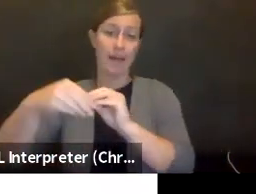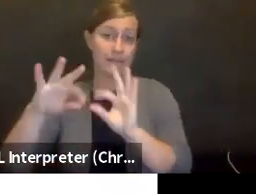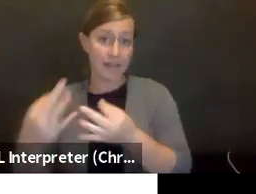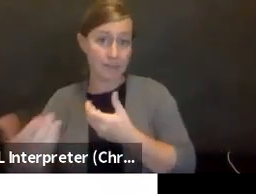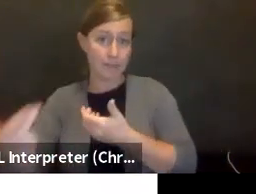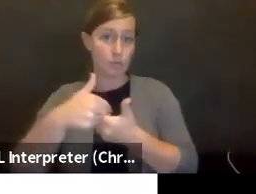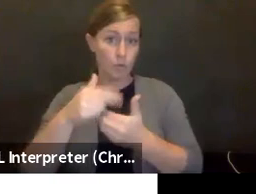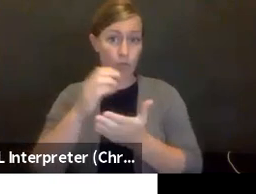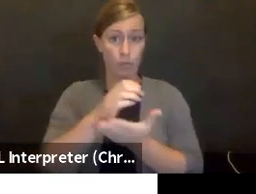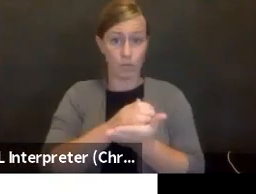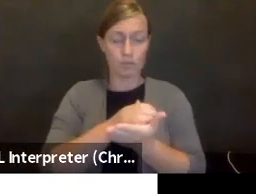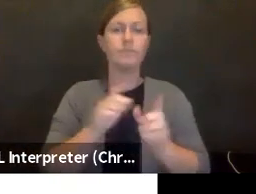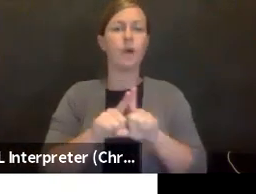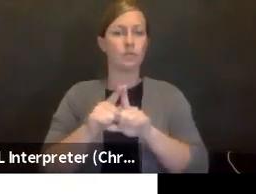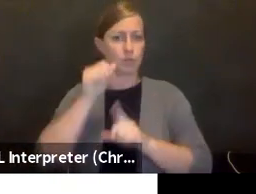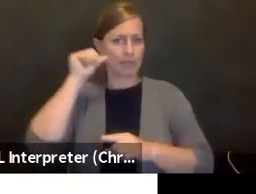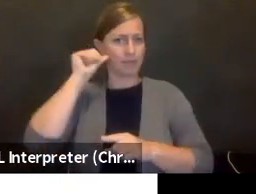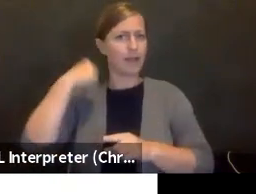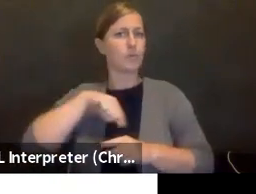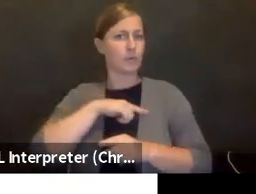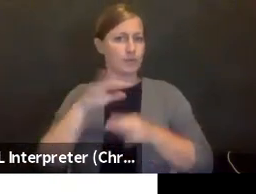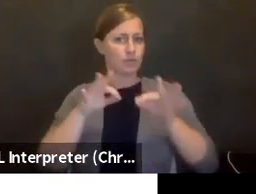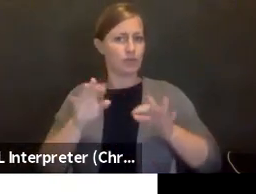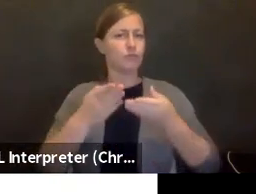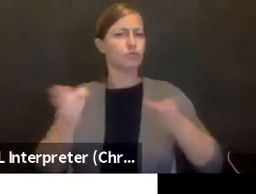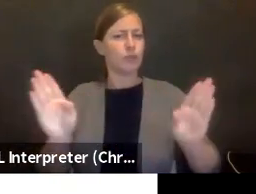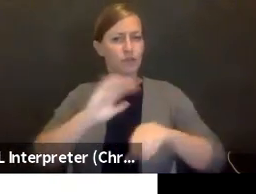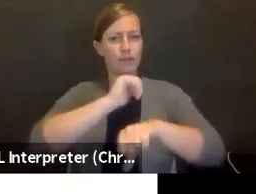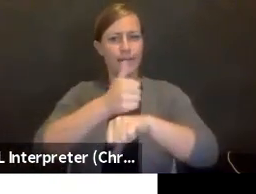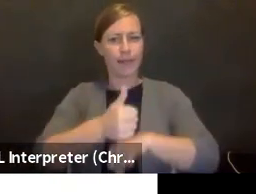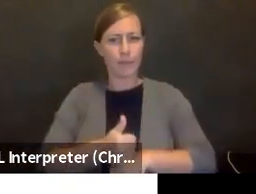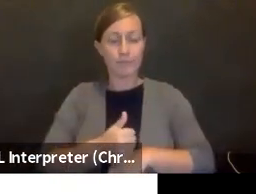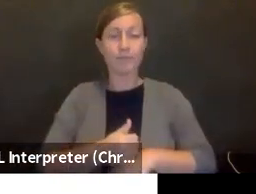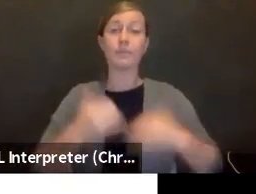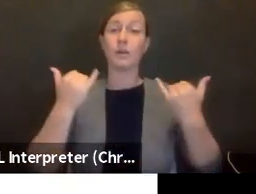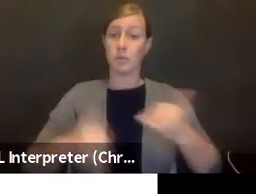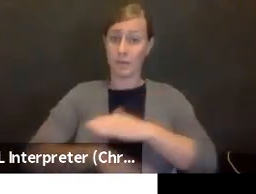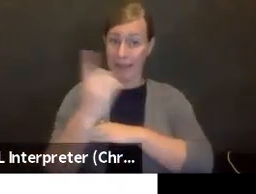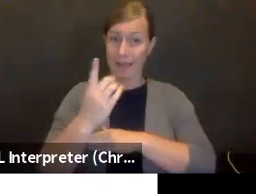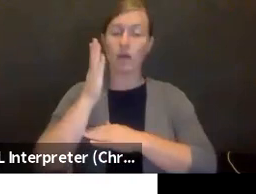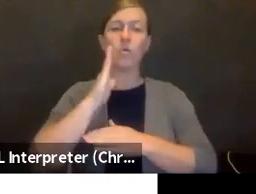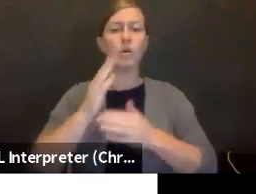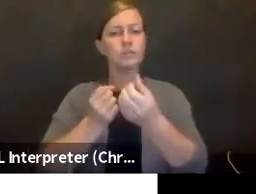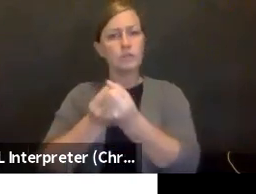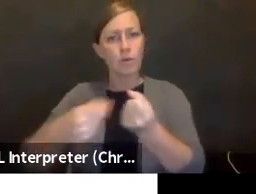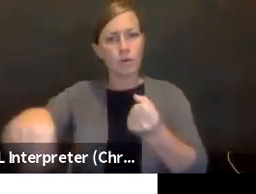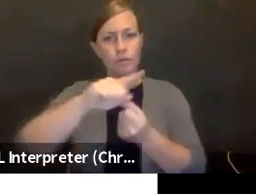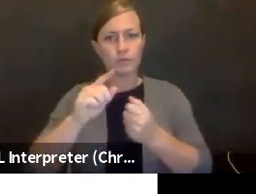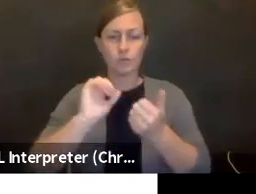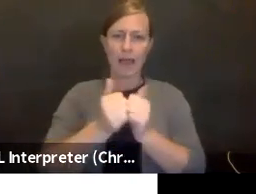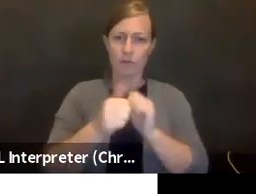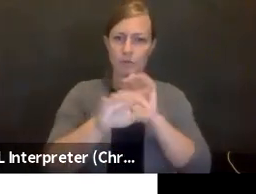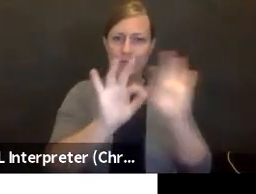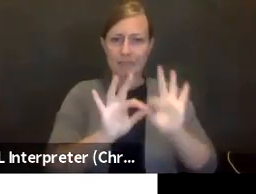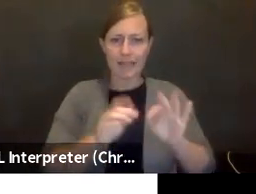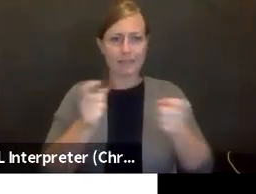the generic layout. Now today, which is part 2, we will support participants in selecting and managing materials and